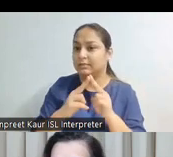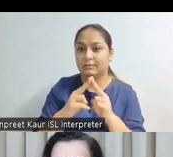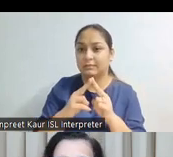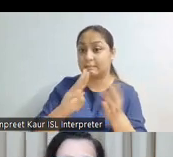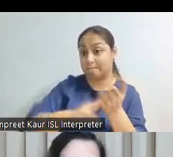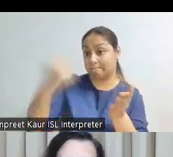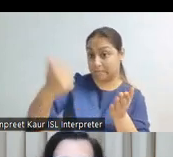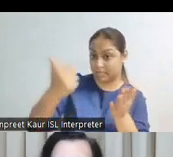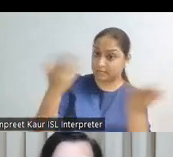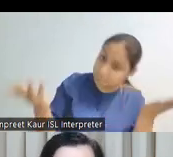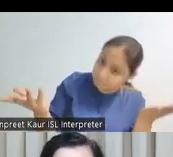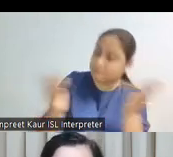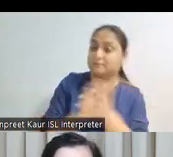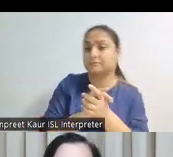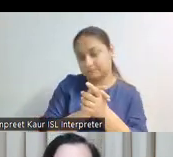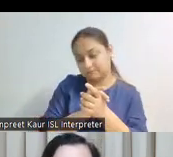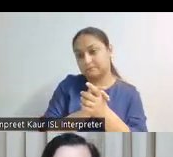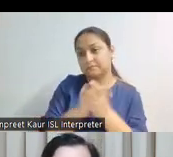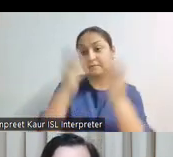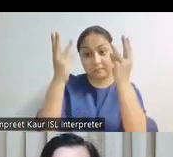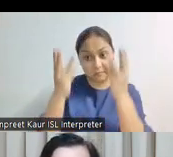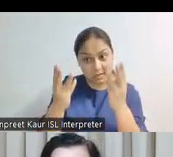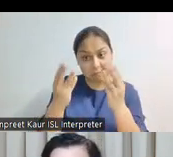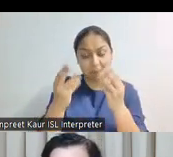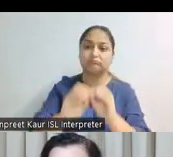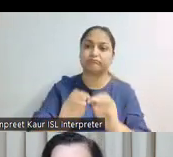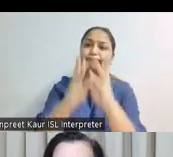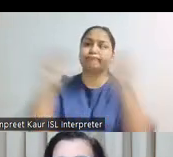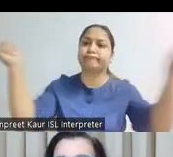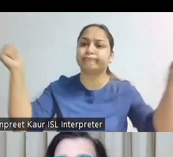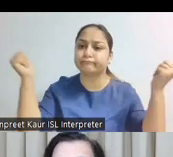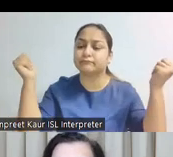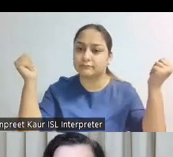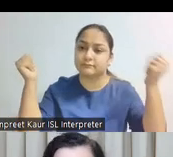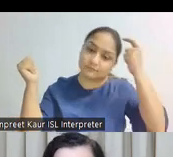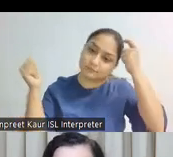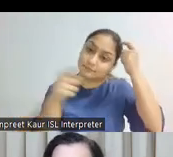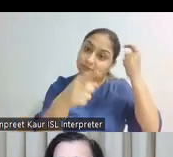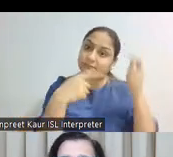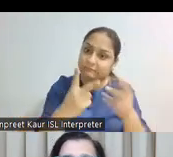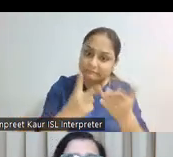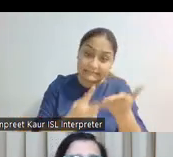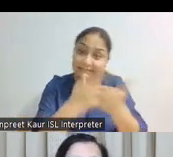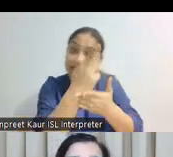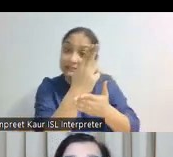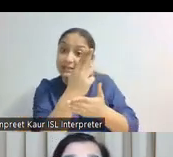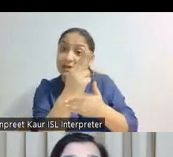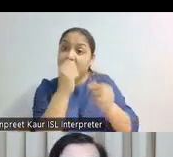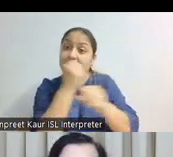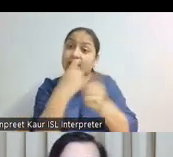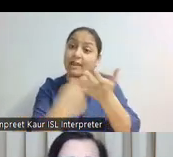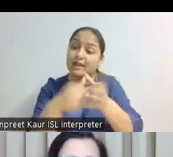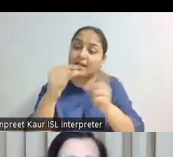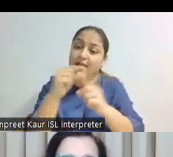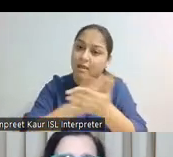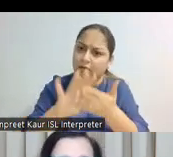ministers, the numbers vanish. Okay, so this we call scissor graph, because its presence is